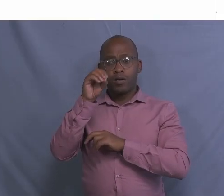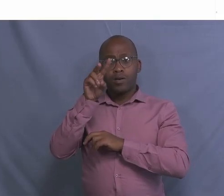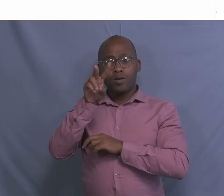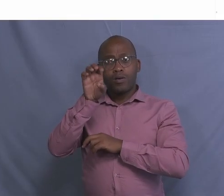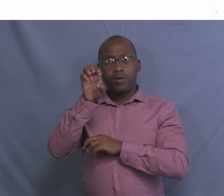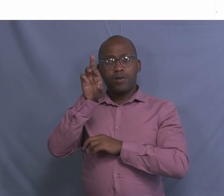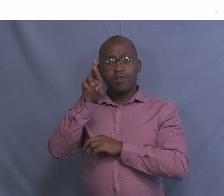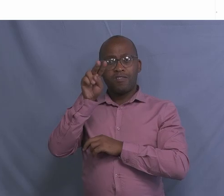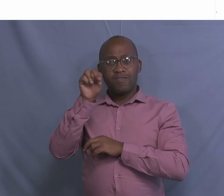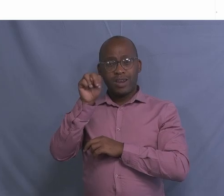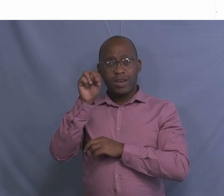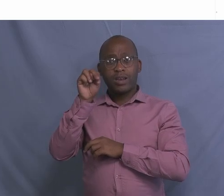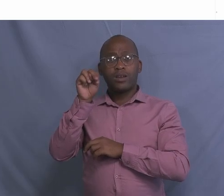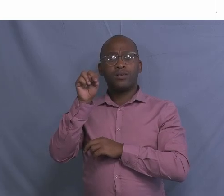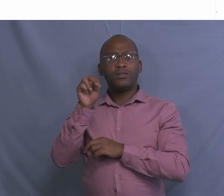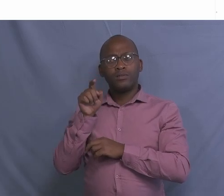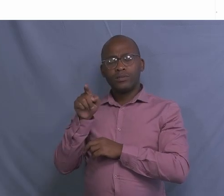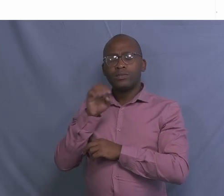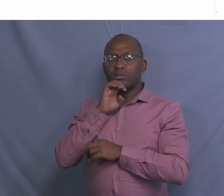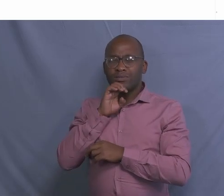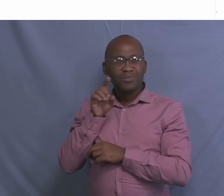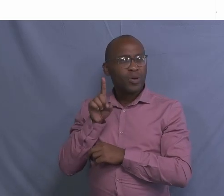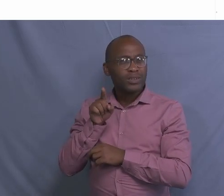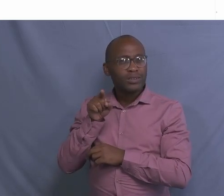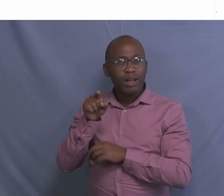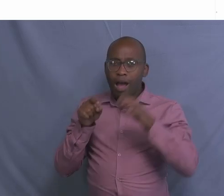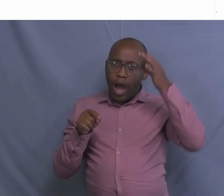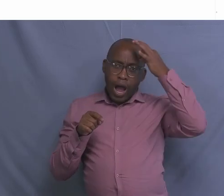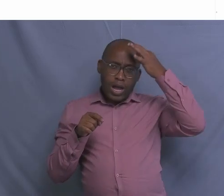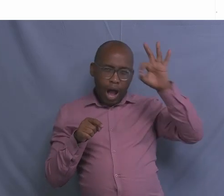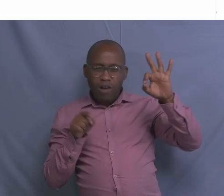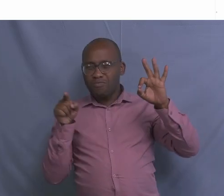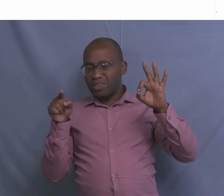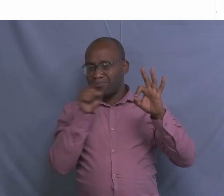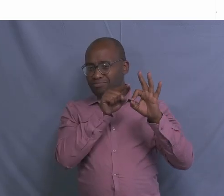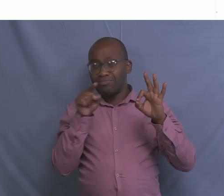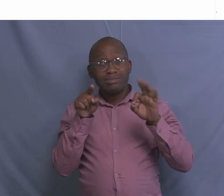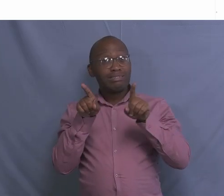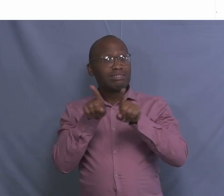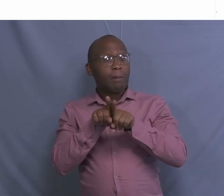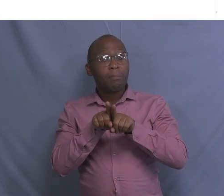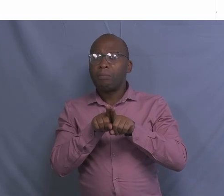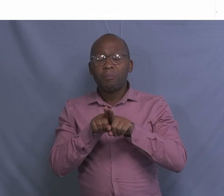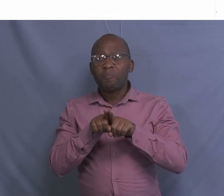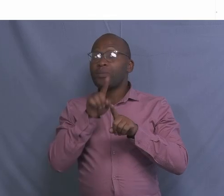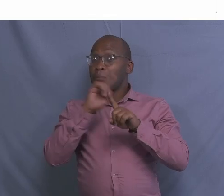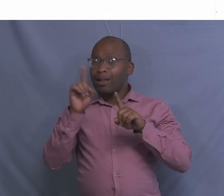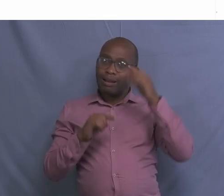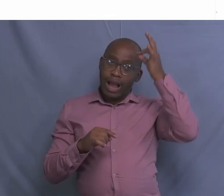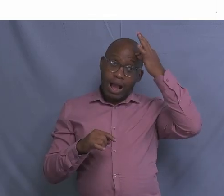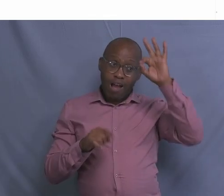about government. So we know in our country, in South Africa, we have the government. And who are they? They are people who have